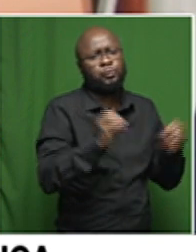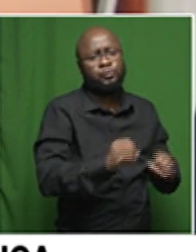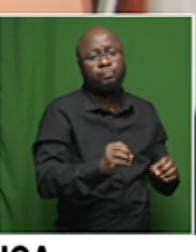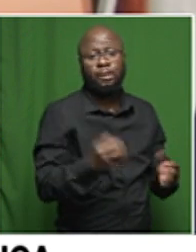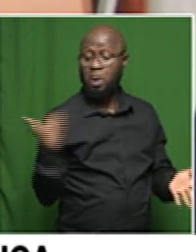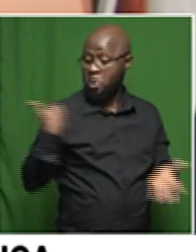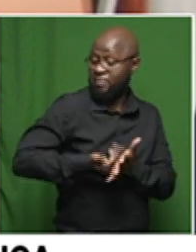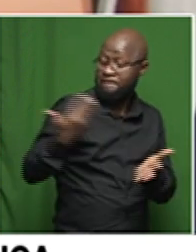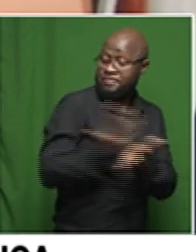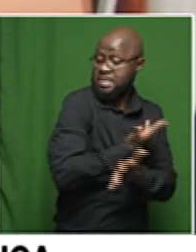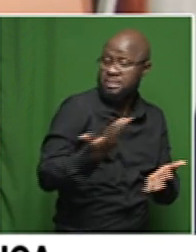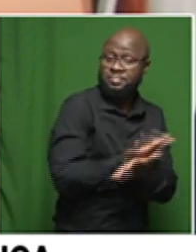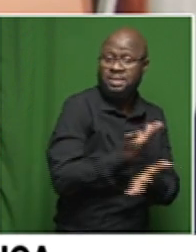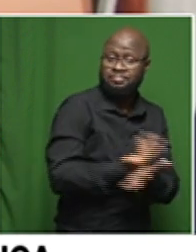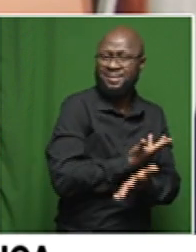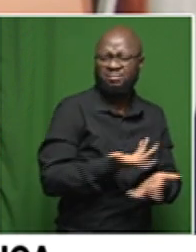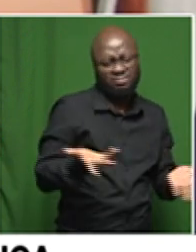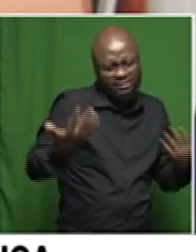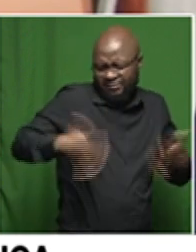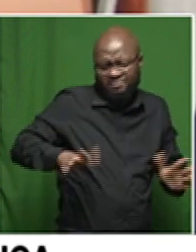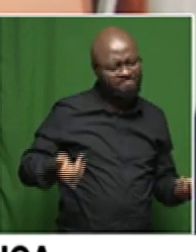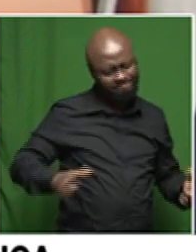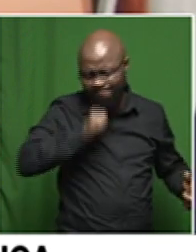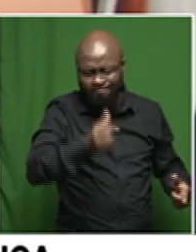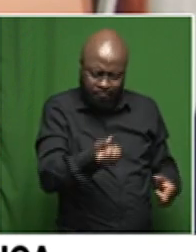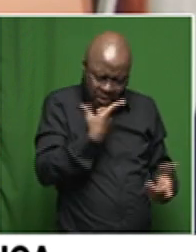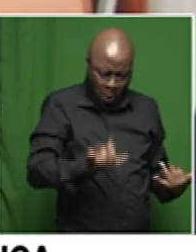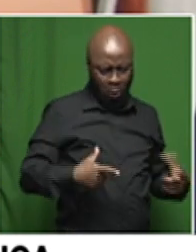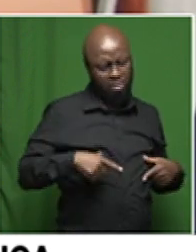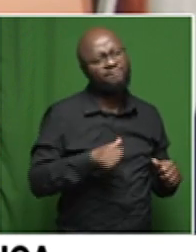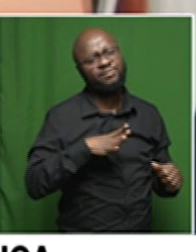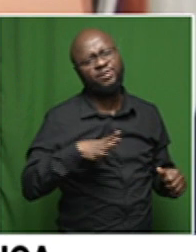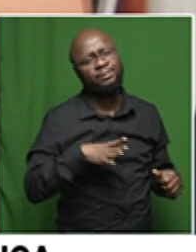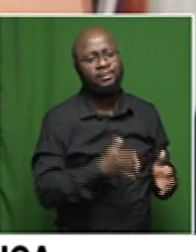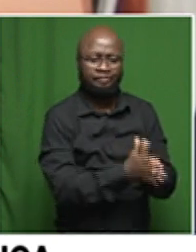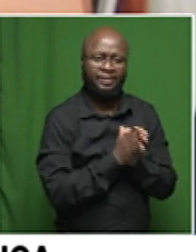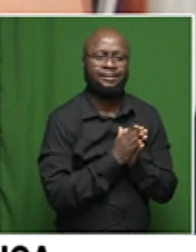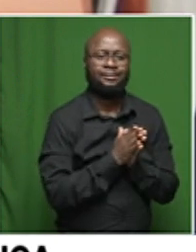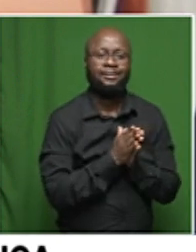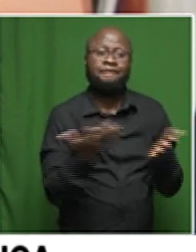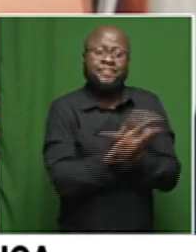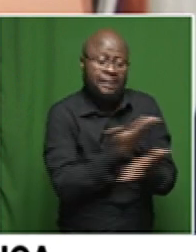tell whether the blood pressure has been normalized or not. But we don't encourage missing